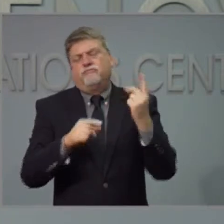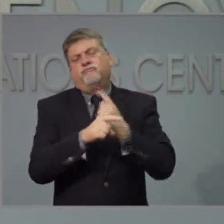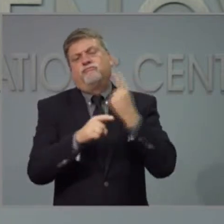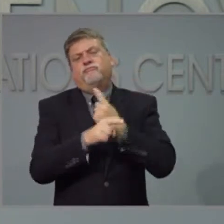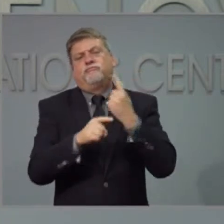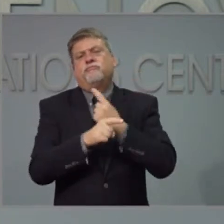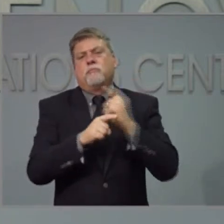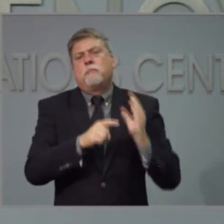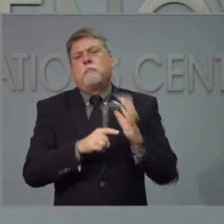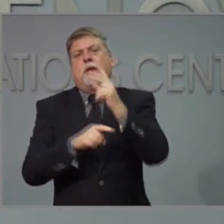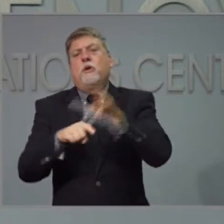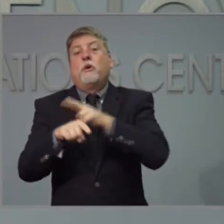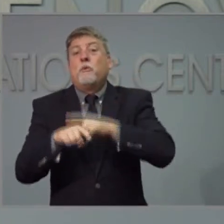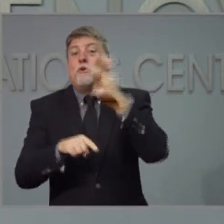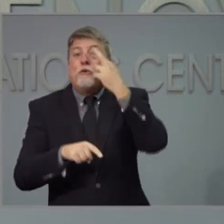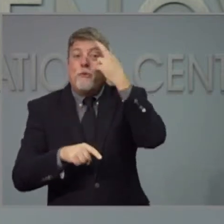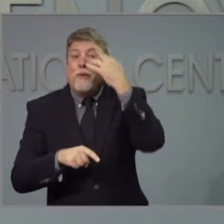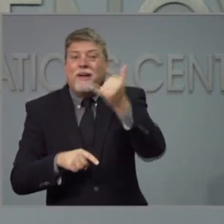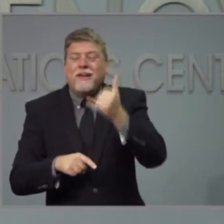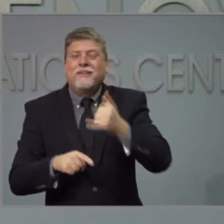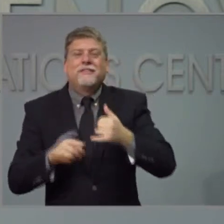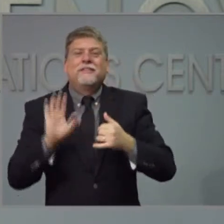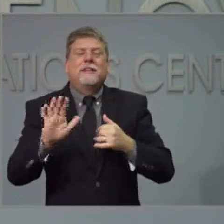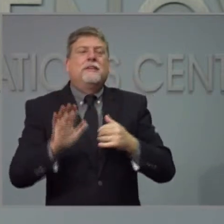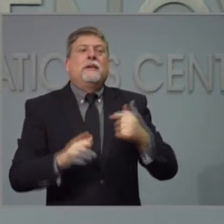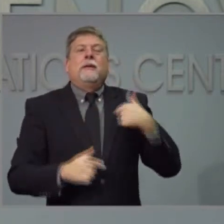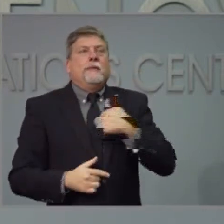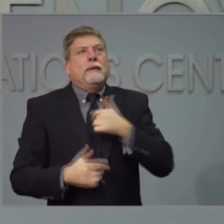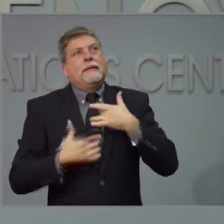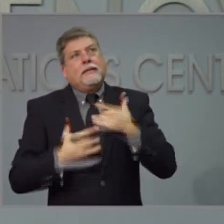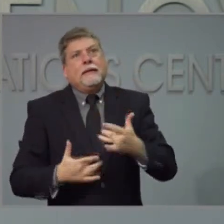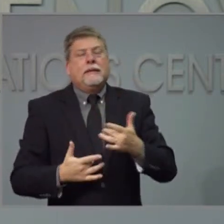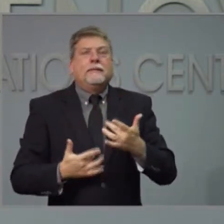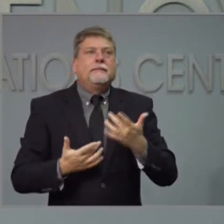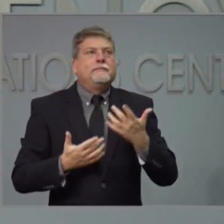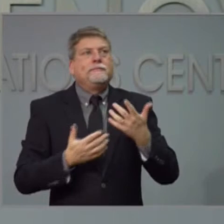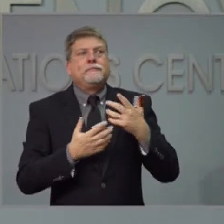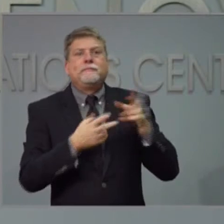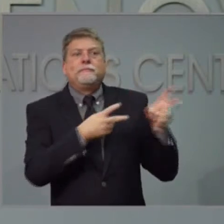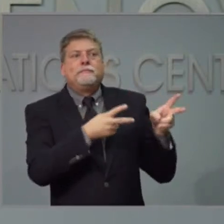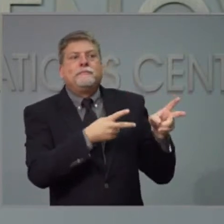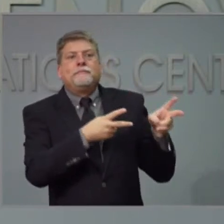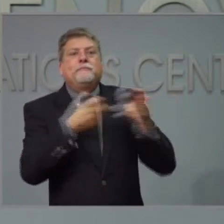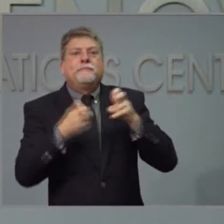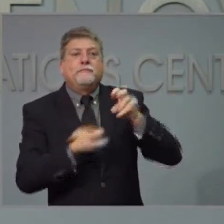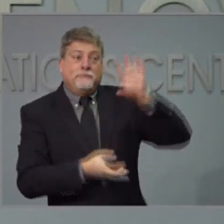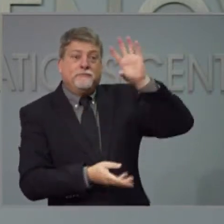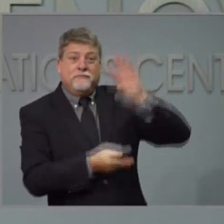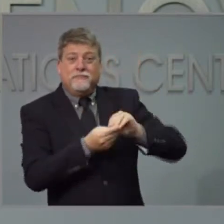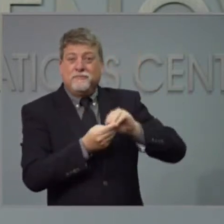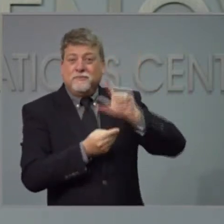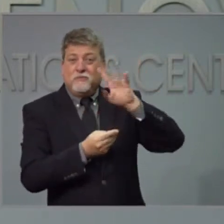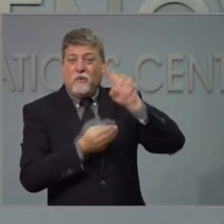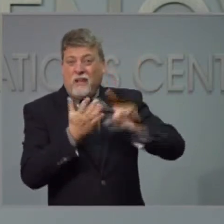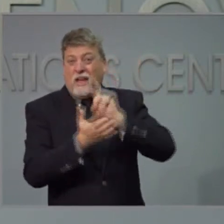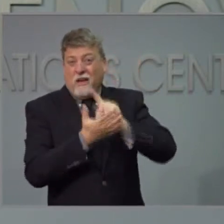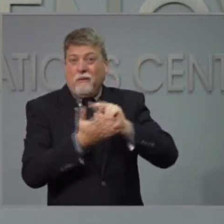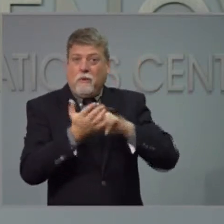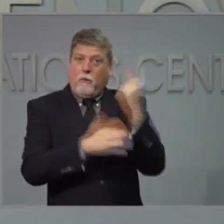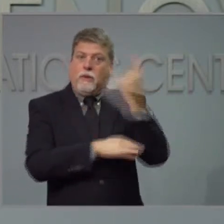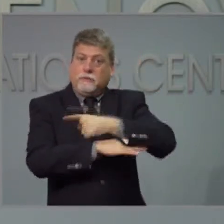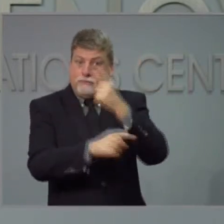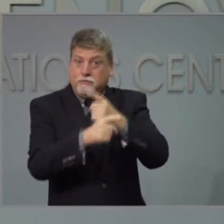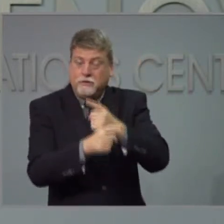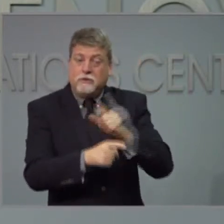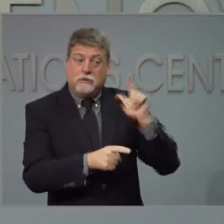over day. The reason is that we usually are looking at a particular 24-hour window in which we pull